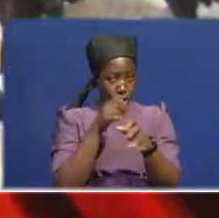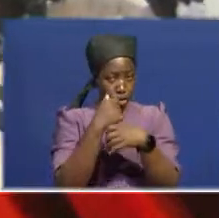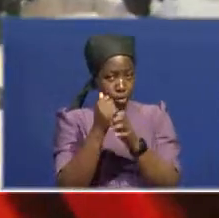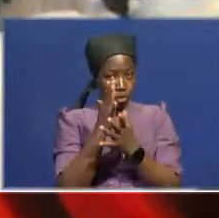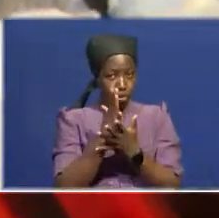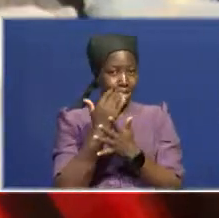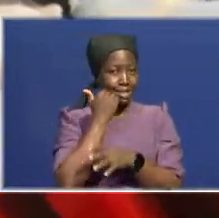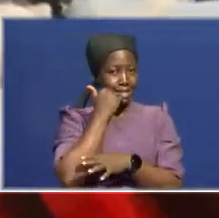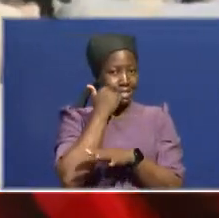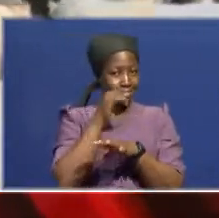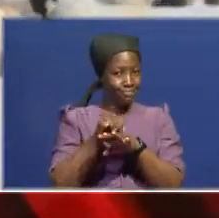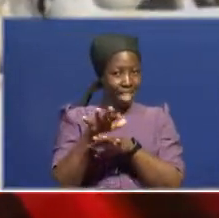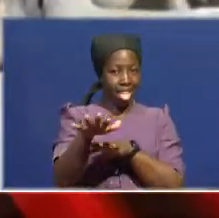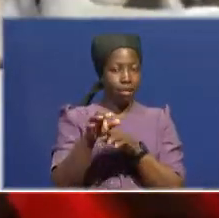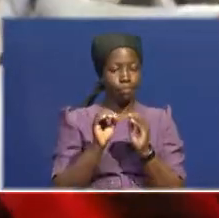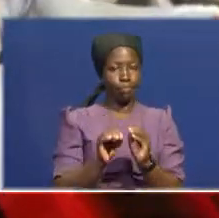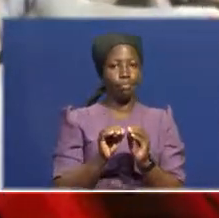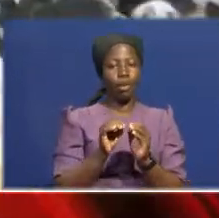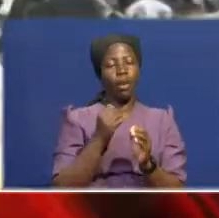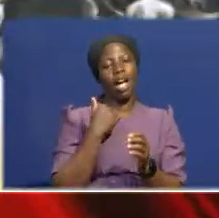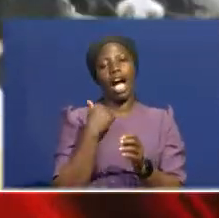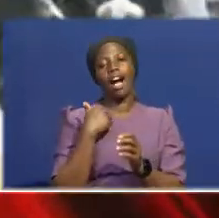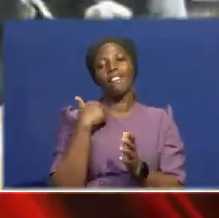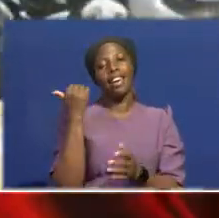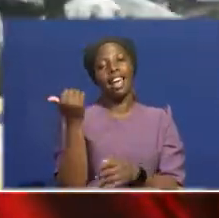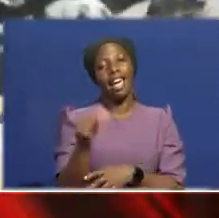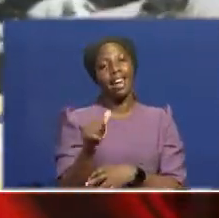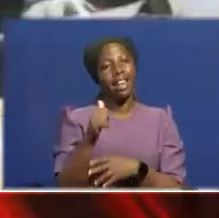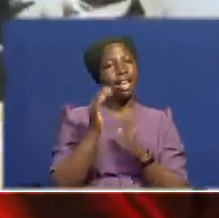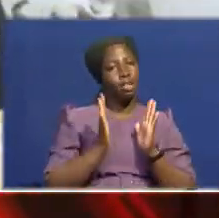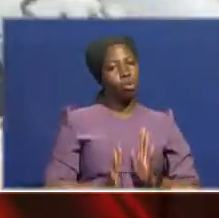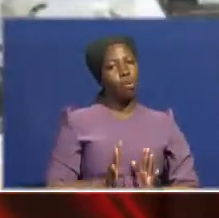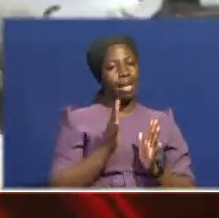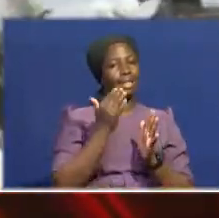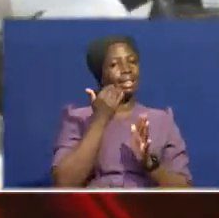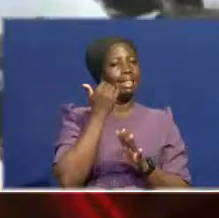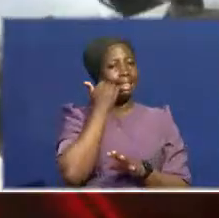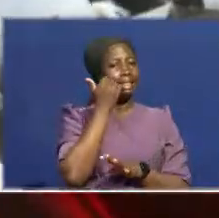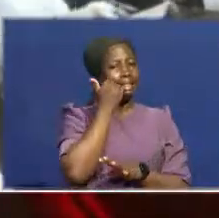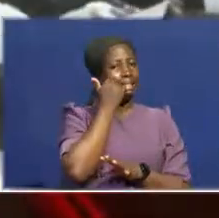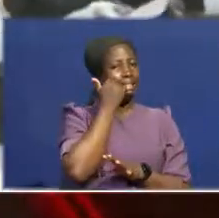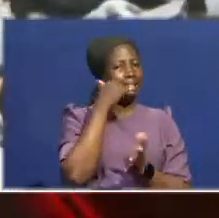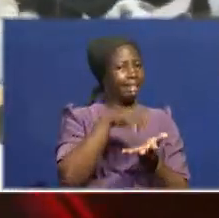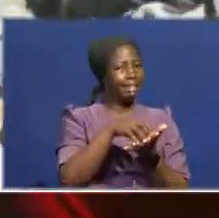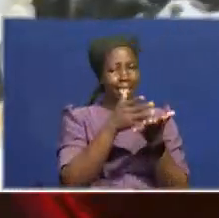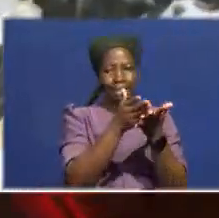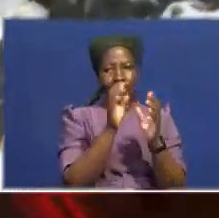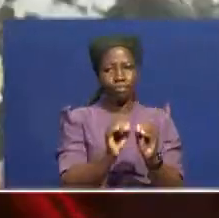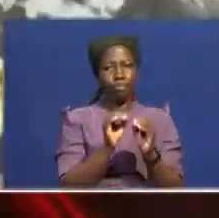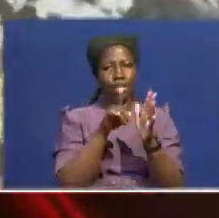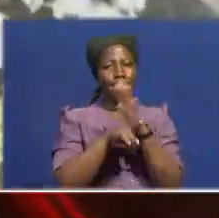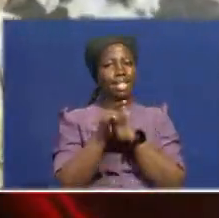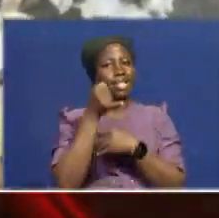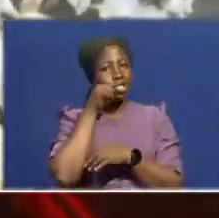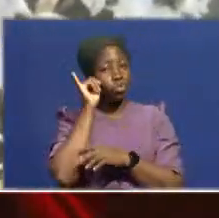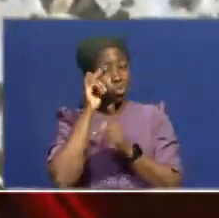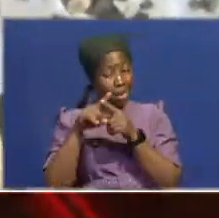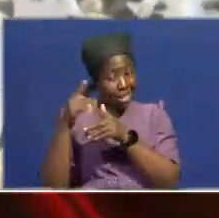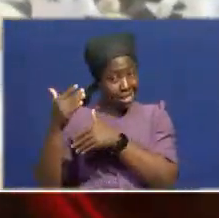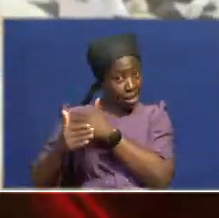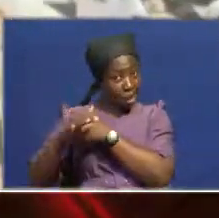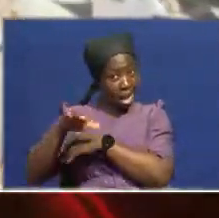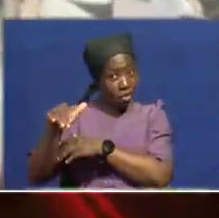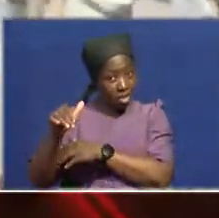kuenea. While there are no confirmed cases of human transmission in Isiolo, neighboring counties of Marsabit and Wajir have reported